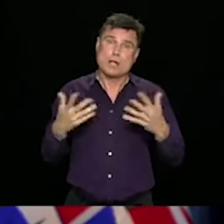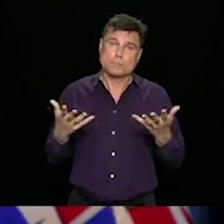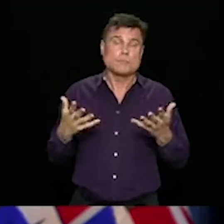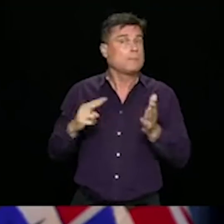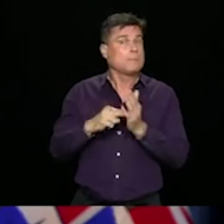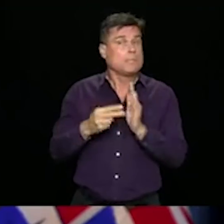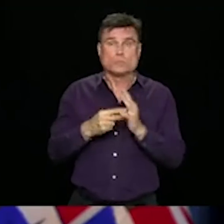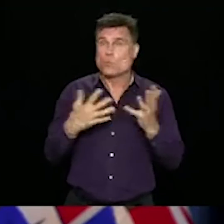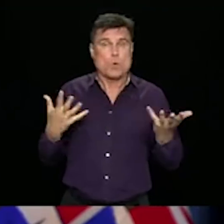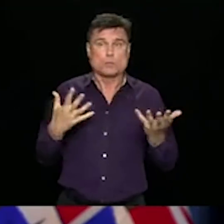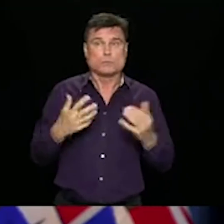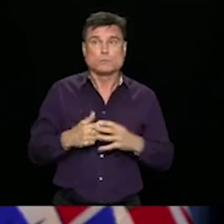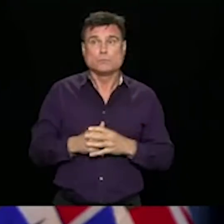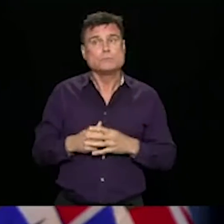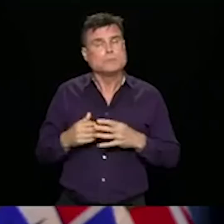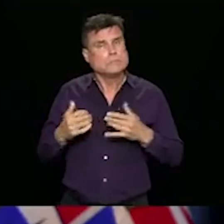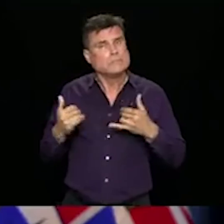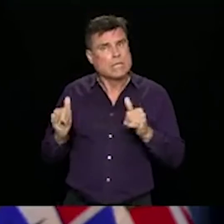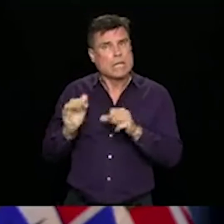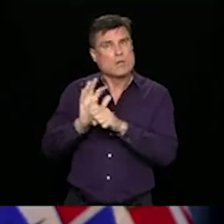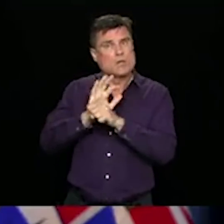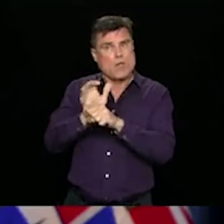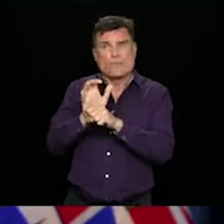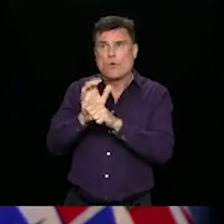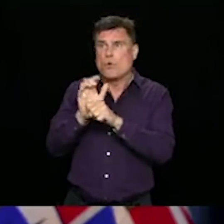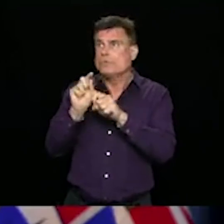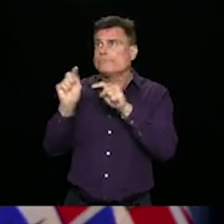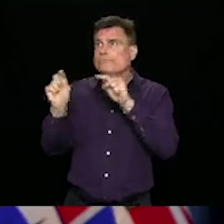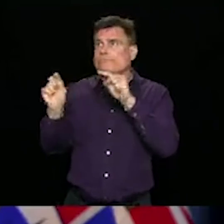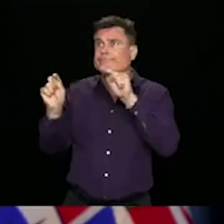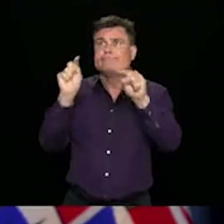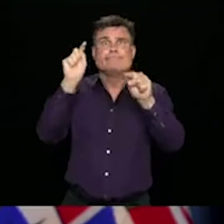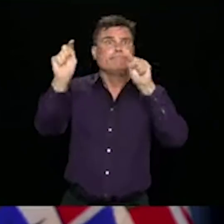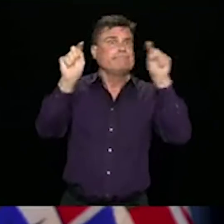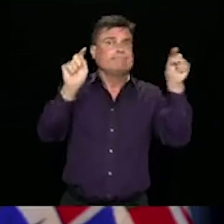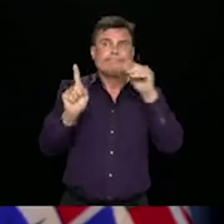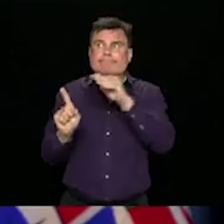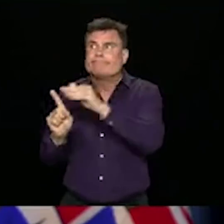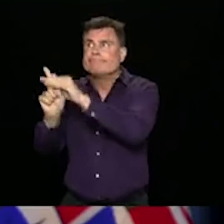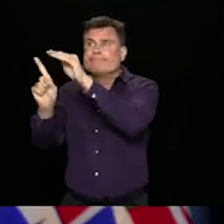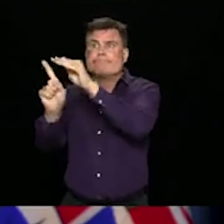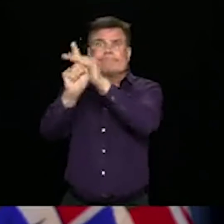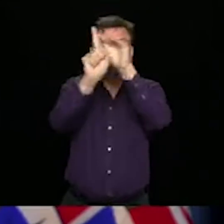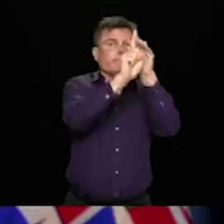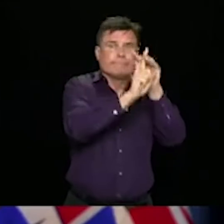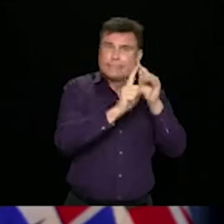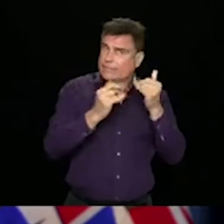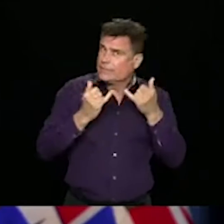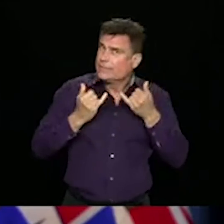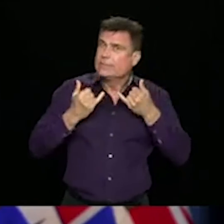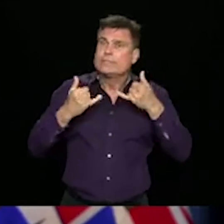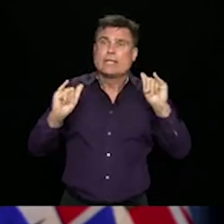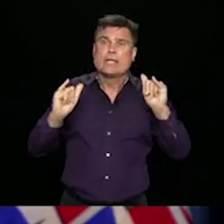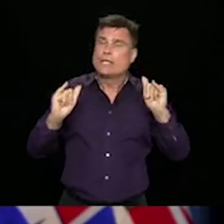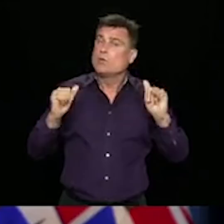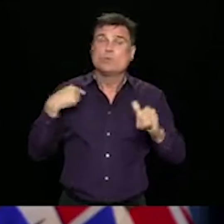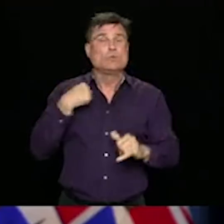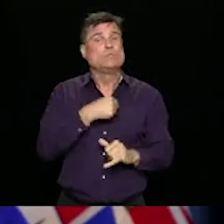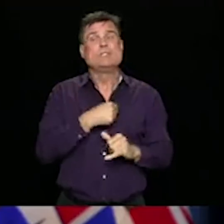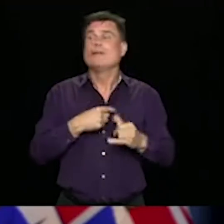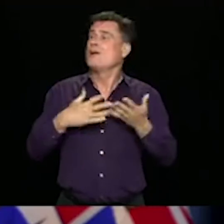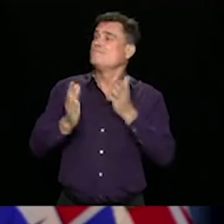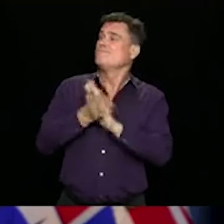This does tell us that there is still transmission of COVID in some of our communities around the province, and that we're